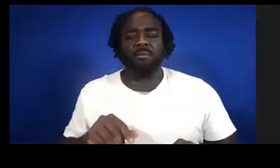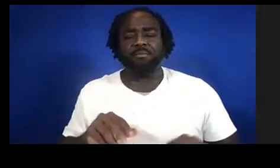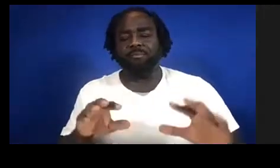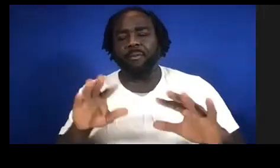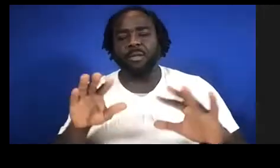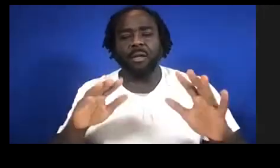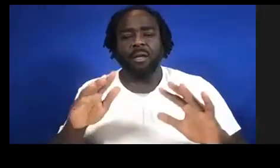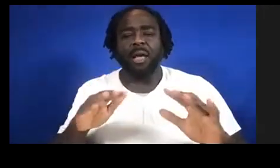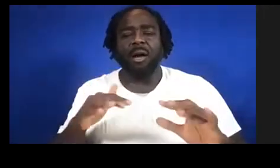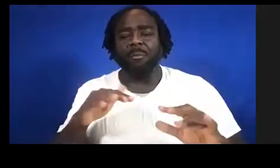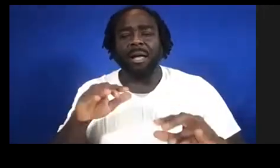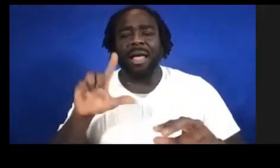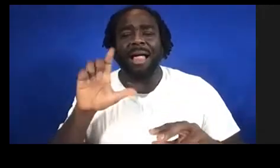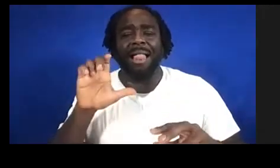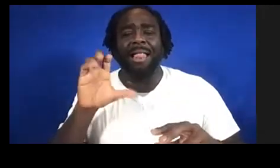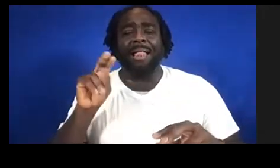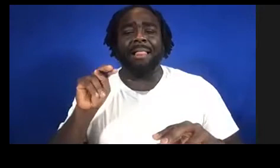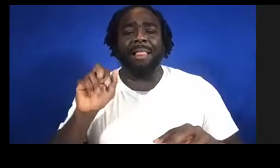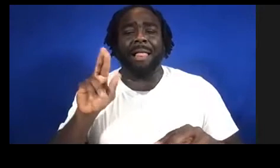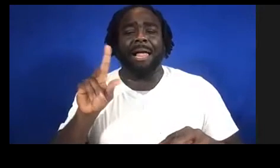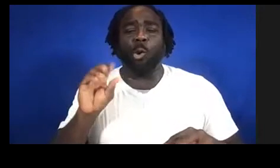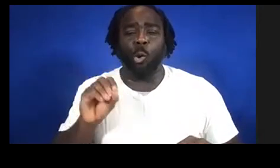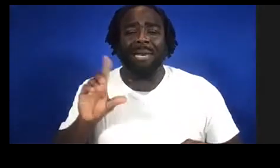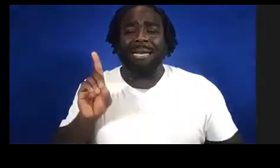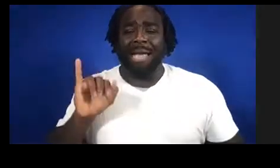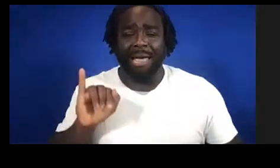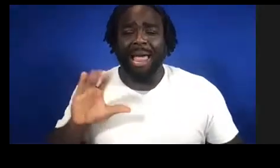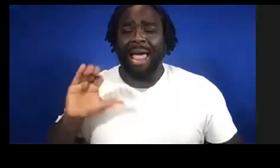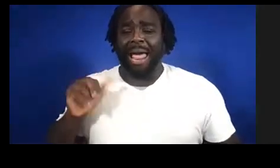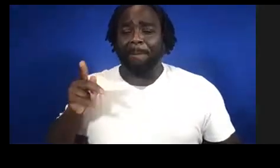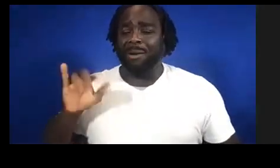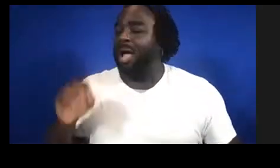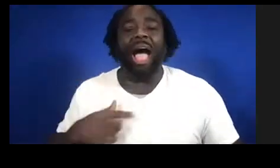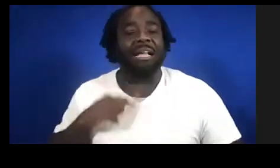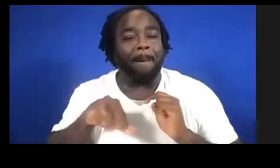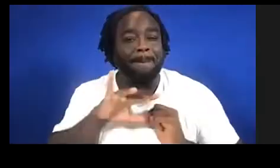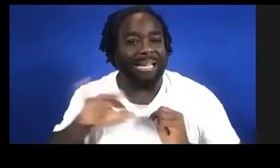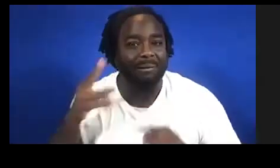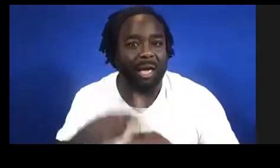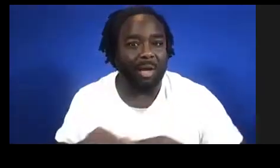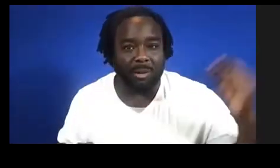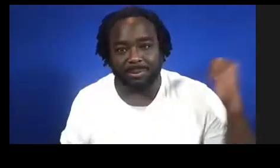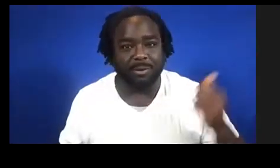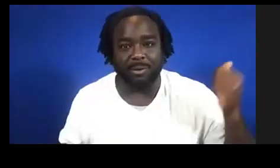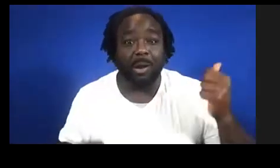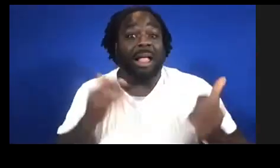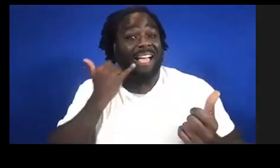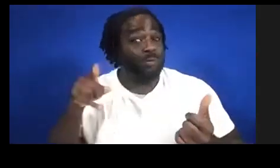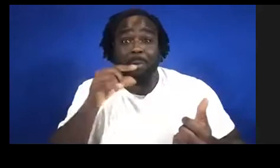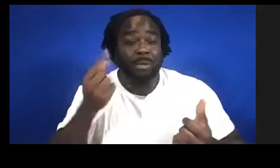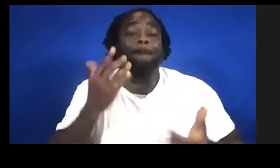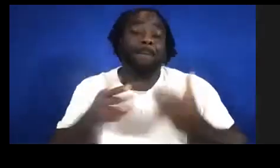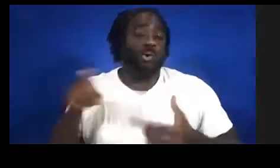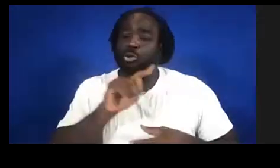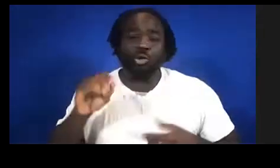Y'all may be wondering what in the world I'm talking about. Who's this Jack? Y'all know Leonardo DiCaprio.